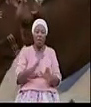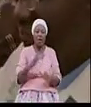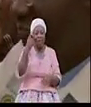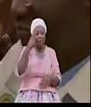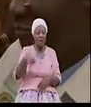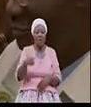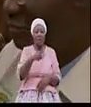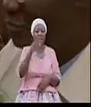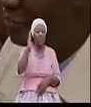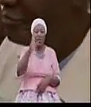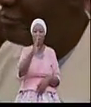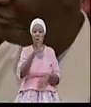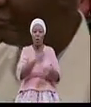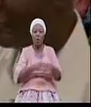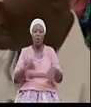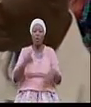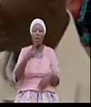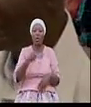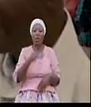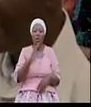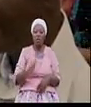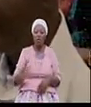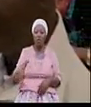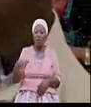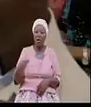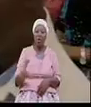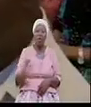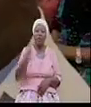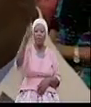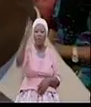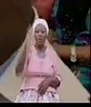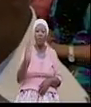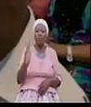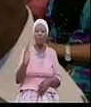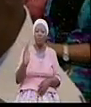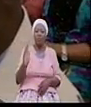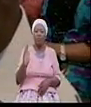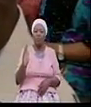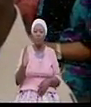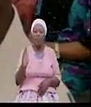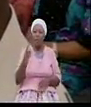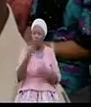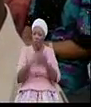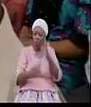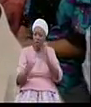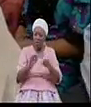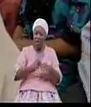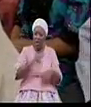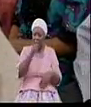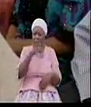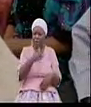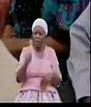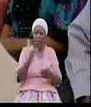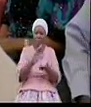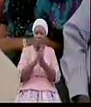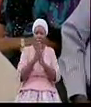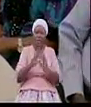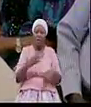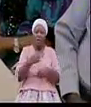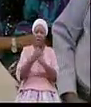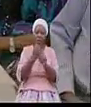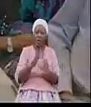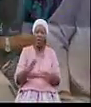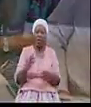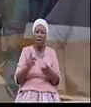they shall be called the children of God. What if I'm a peacemaker and the people,